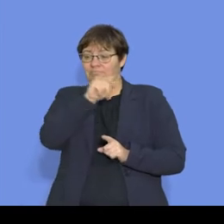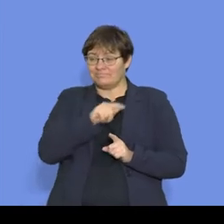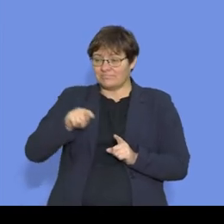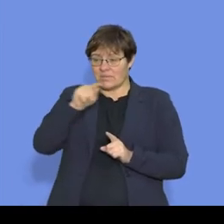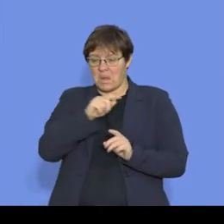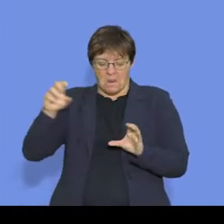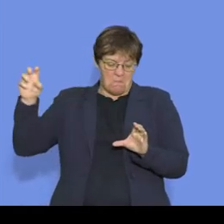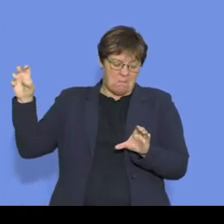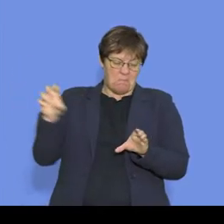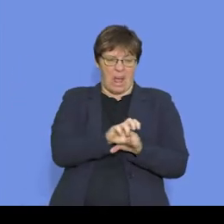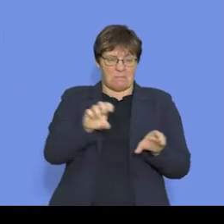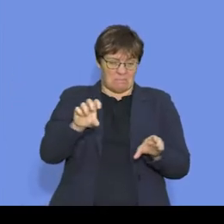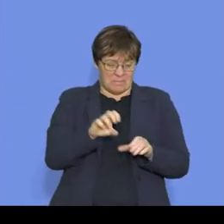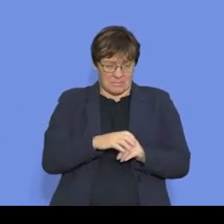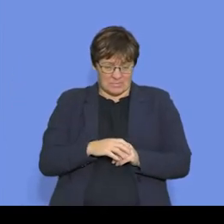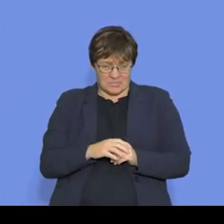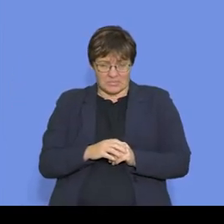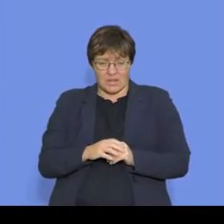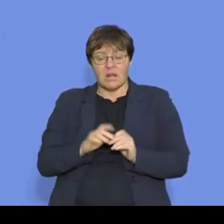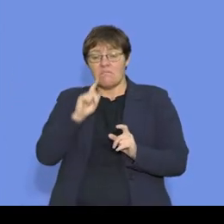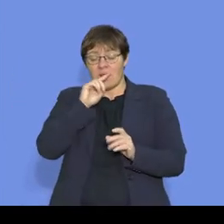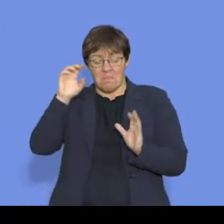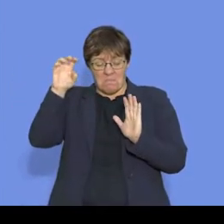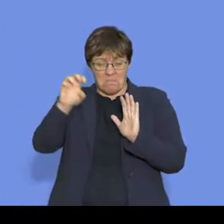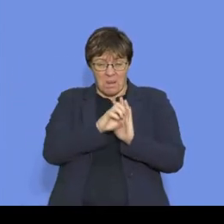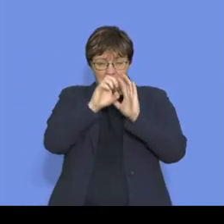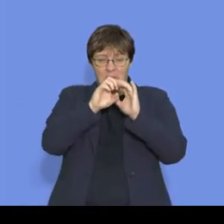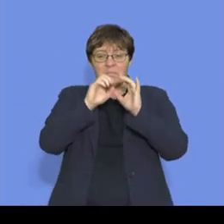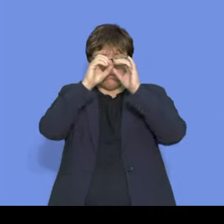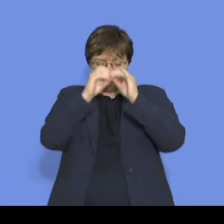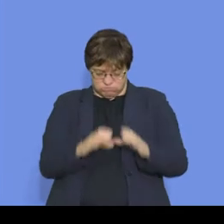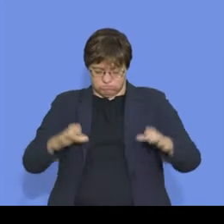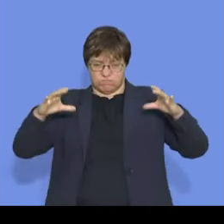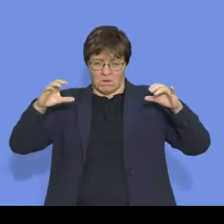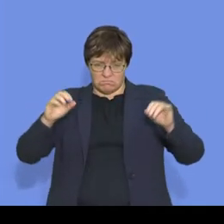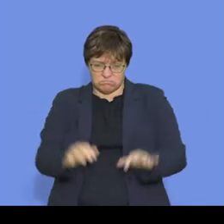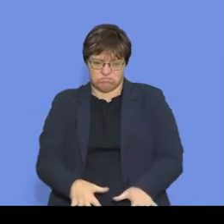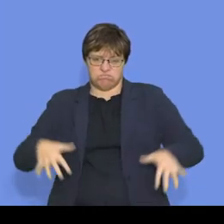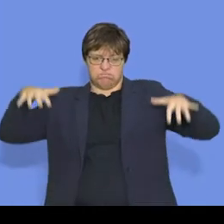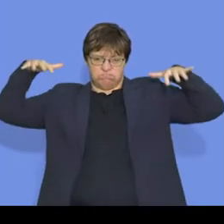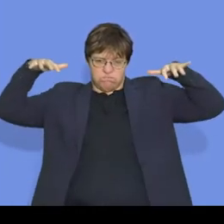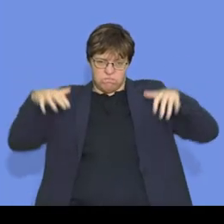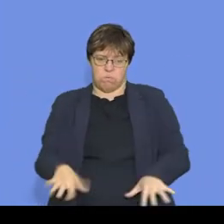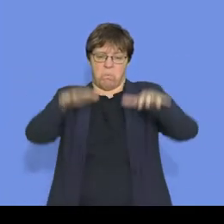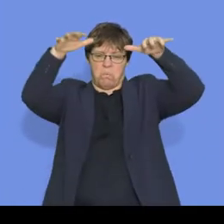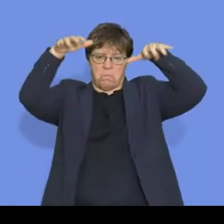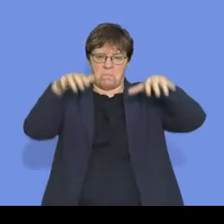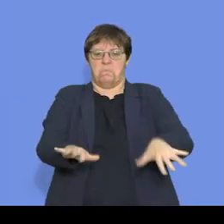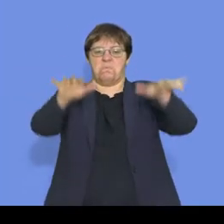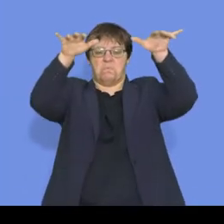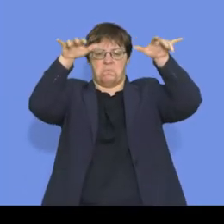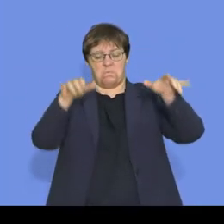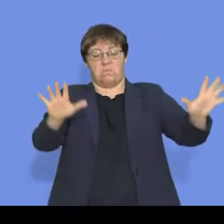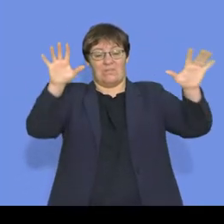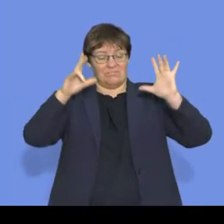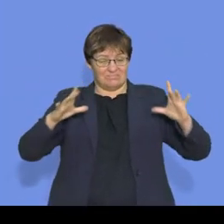is where the crater is, and the lines show how the monstrous tsunami spread across